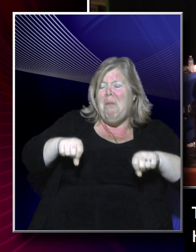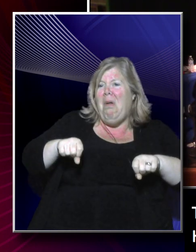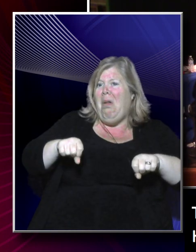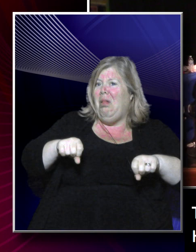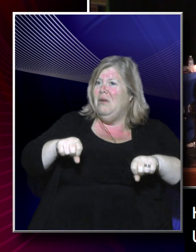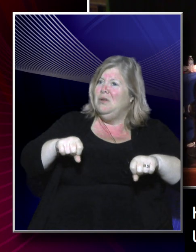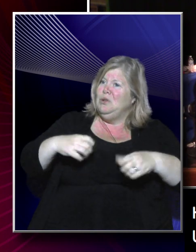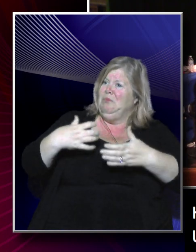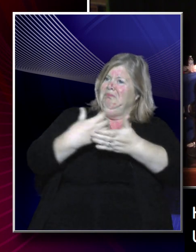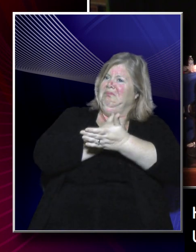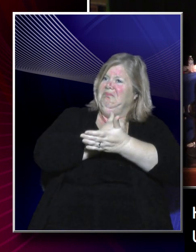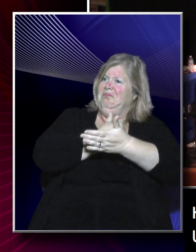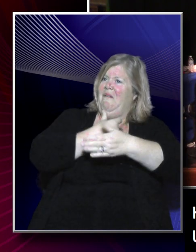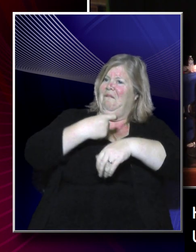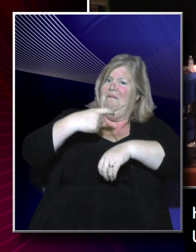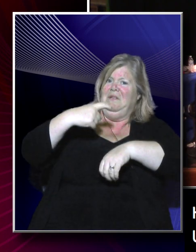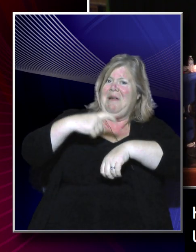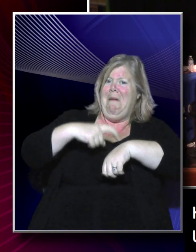our time,